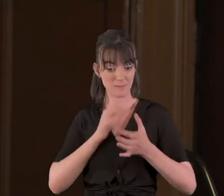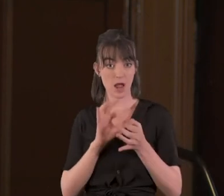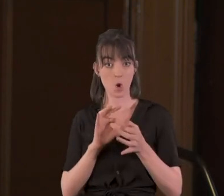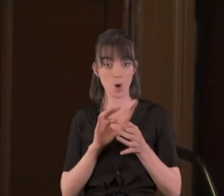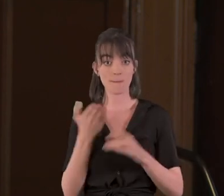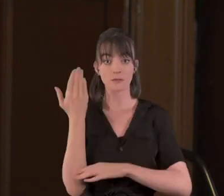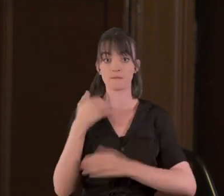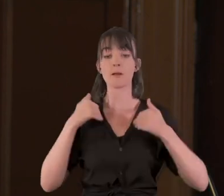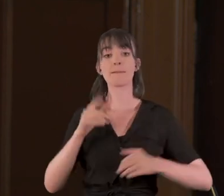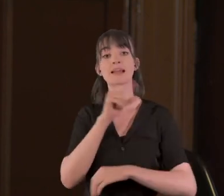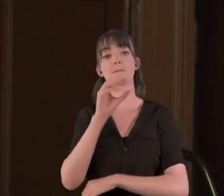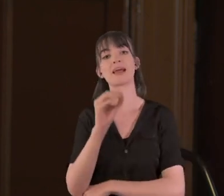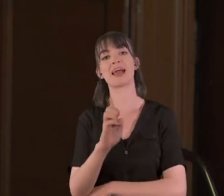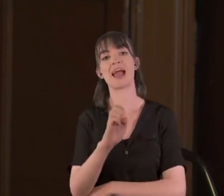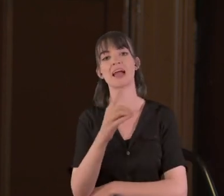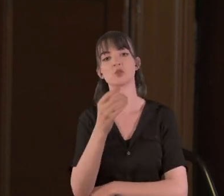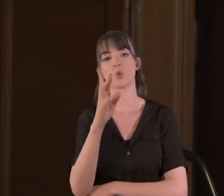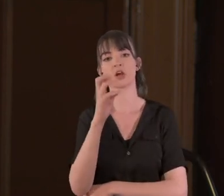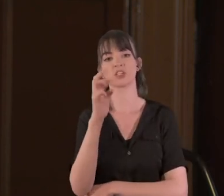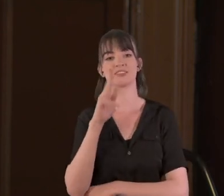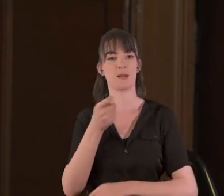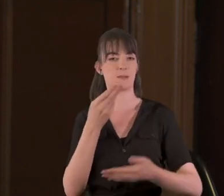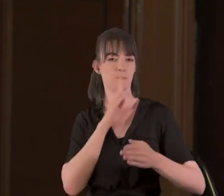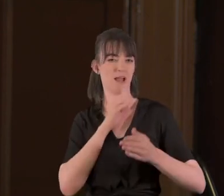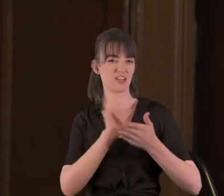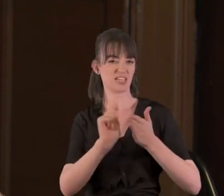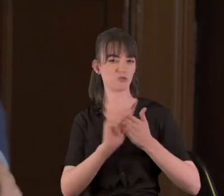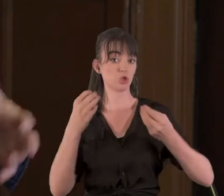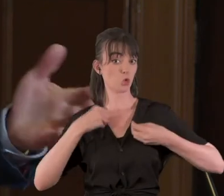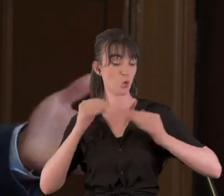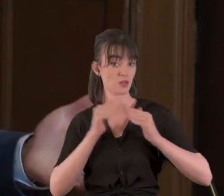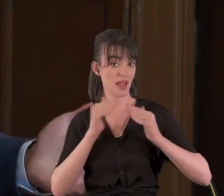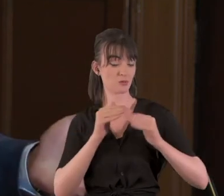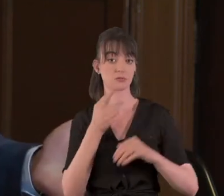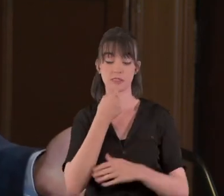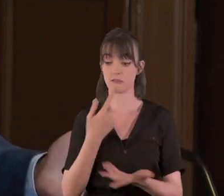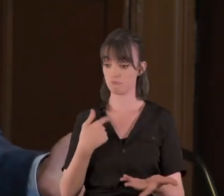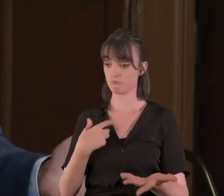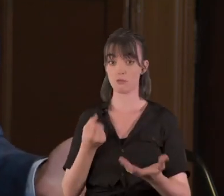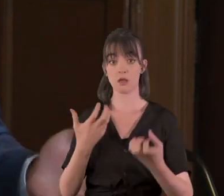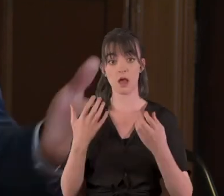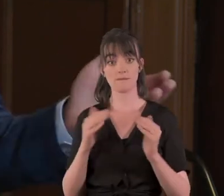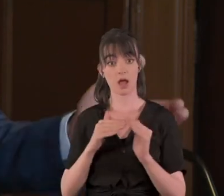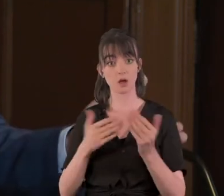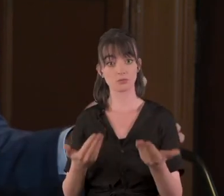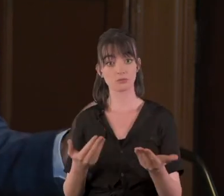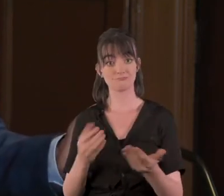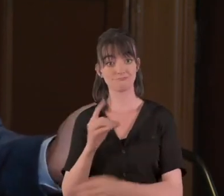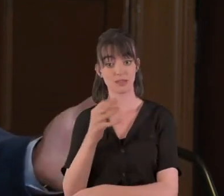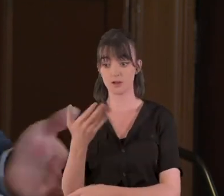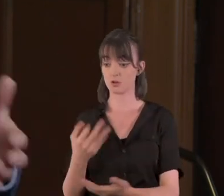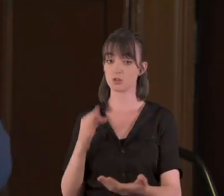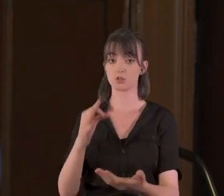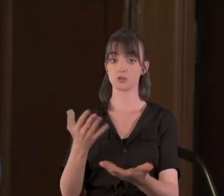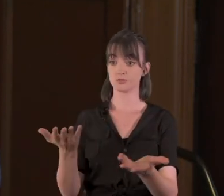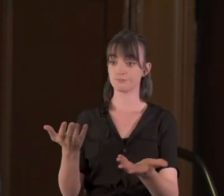Grigg, who was his private secretary. And Edward Grigg said, well, I've got a house, Mr. Lloyd George, who wasn't Prime Minister